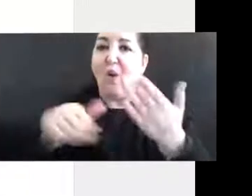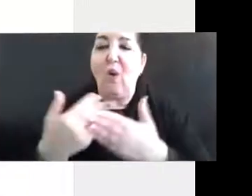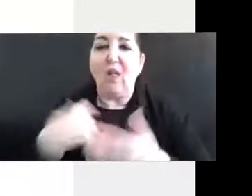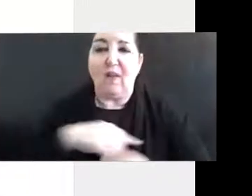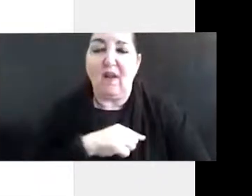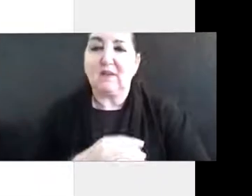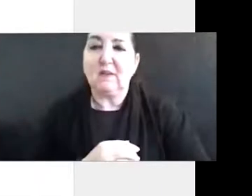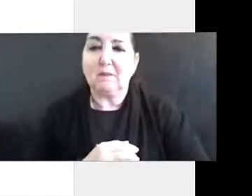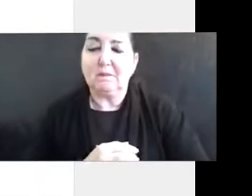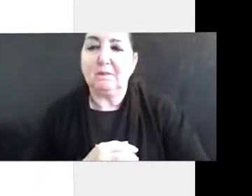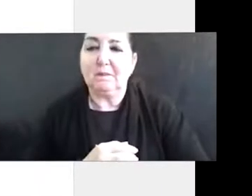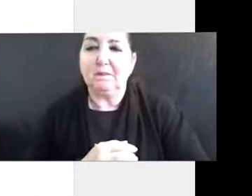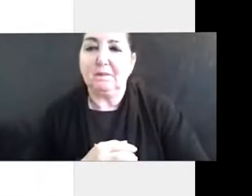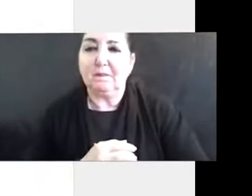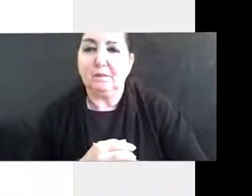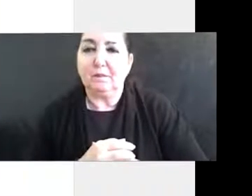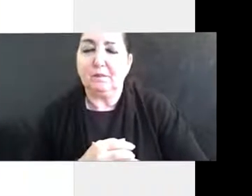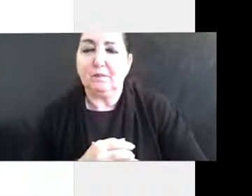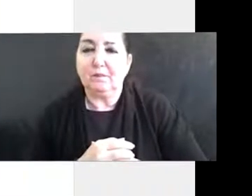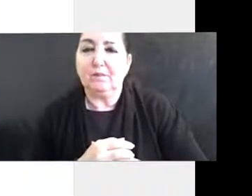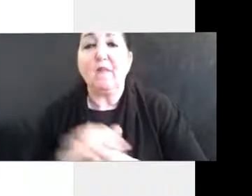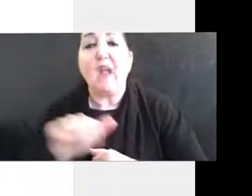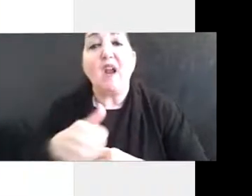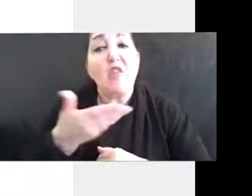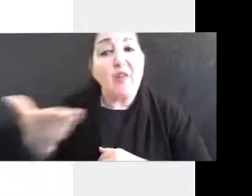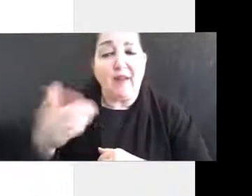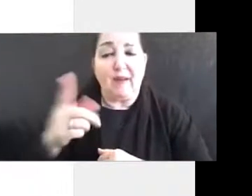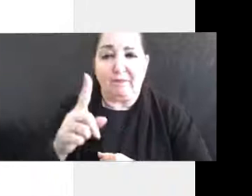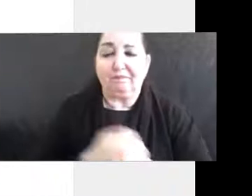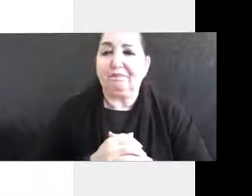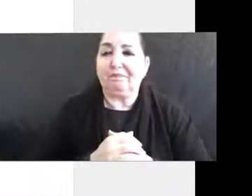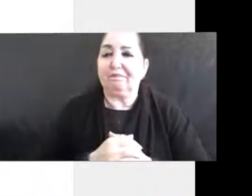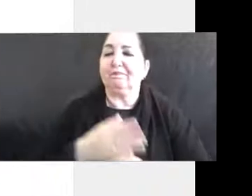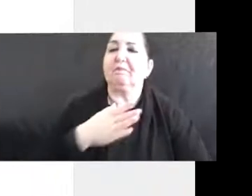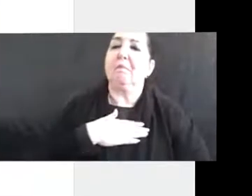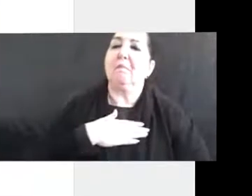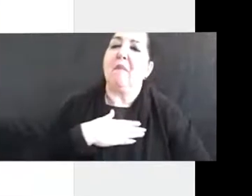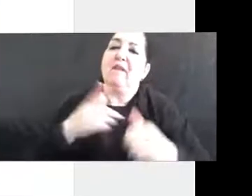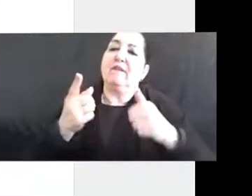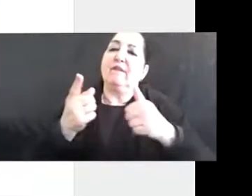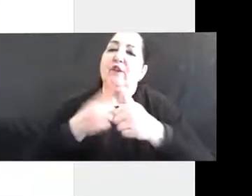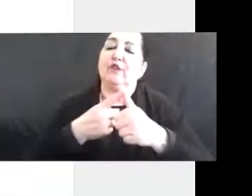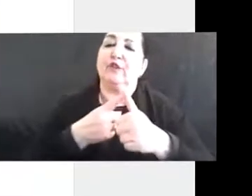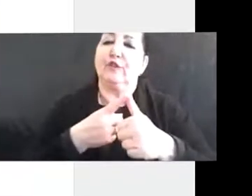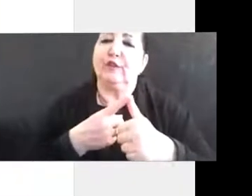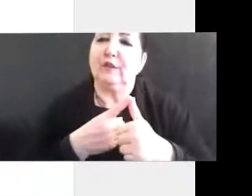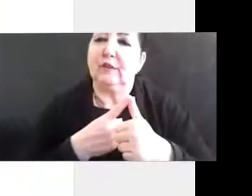all of us, we are all at the mercy of it. Now, another thing again, the first, you know, my